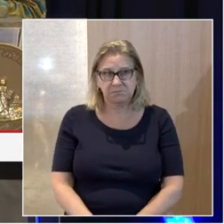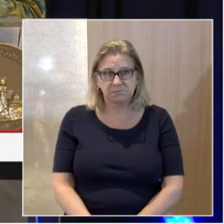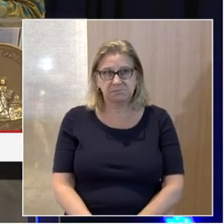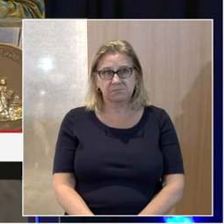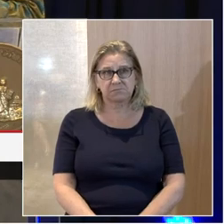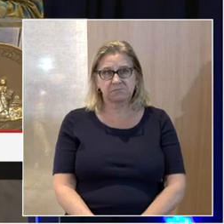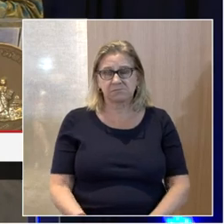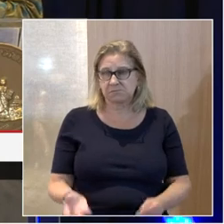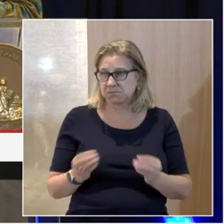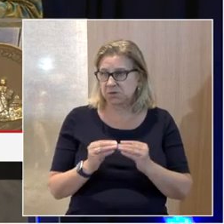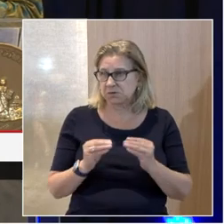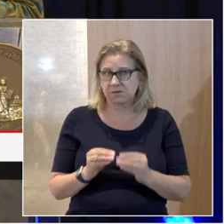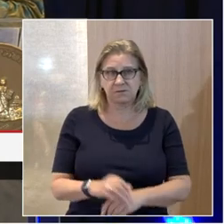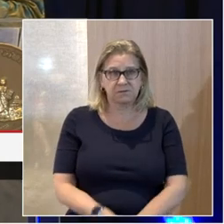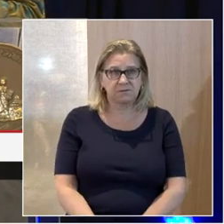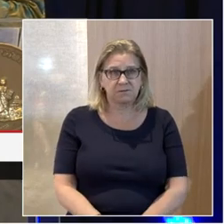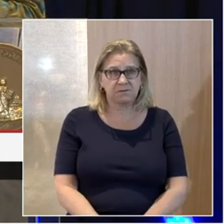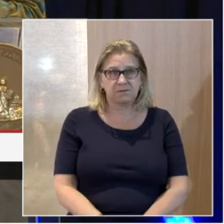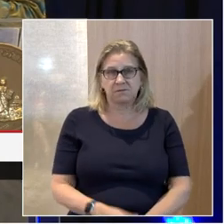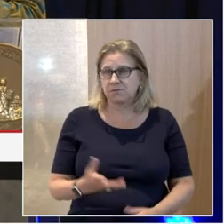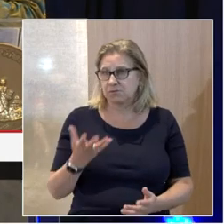want to talk about that?